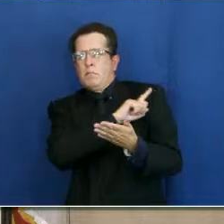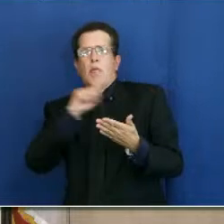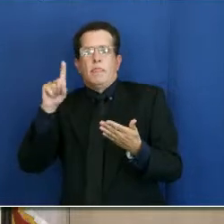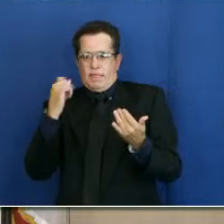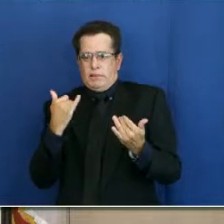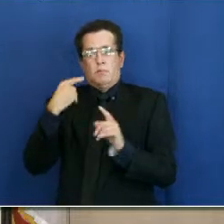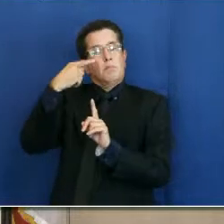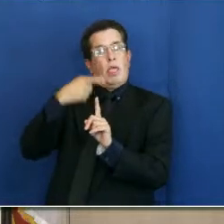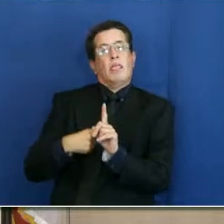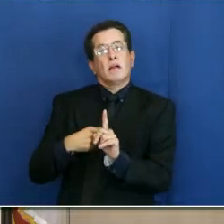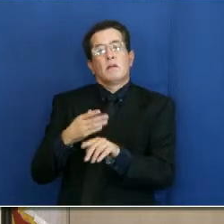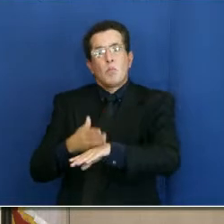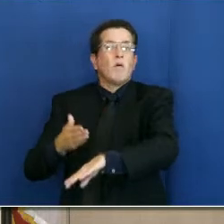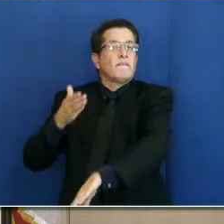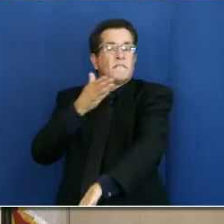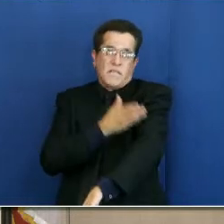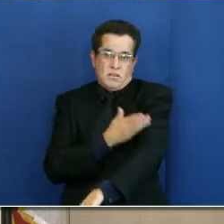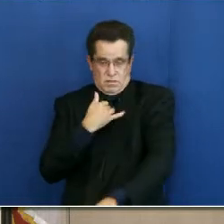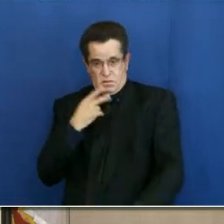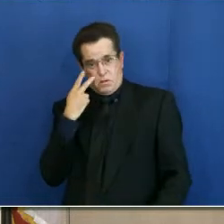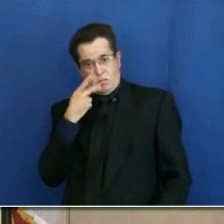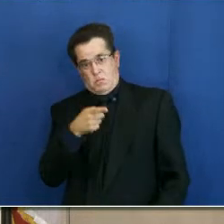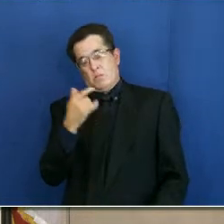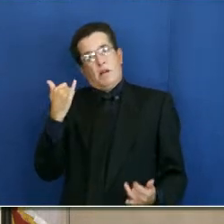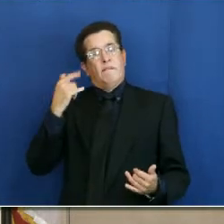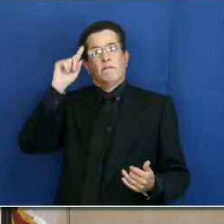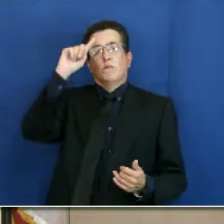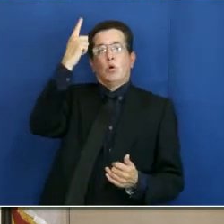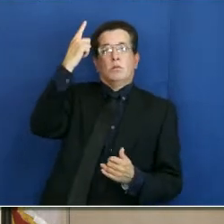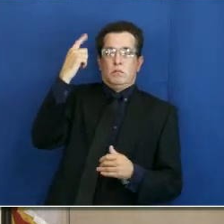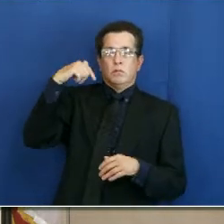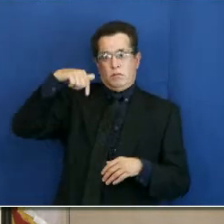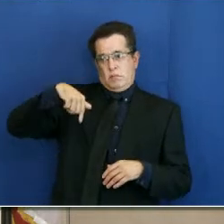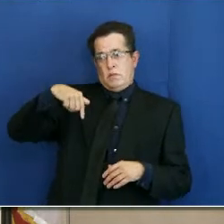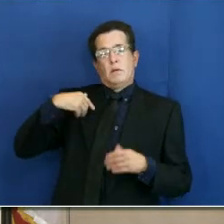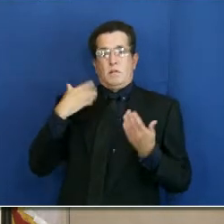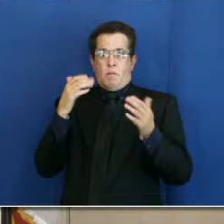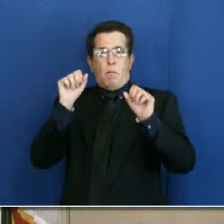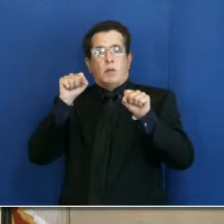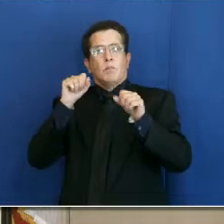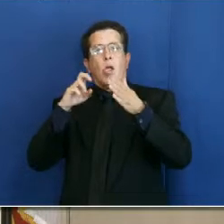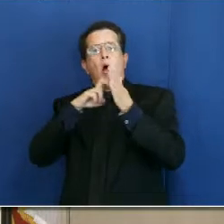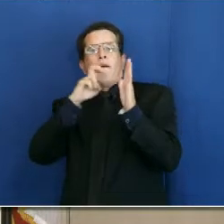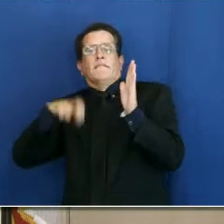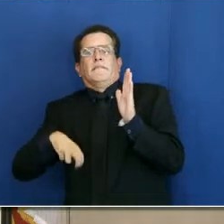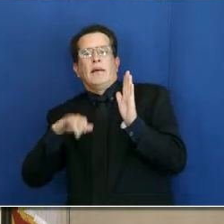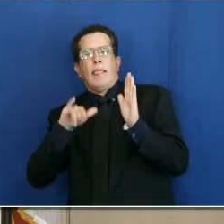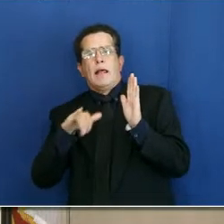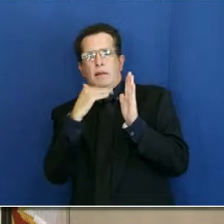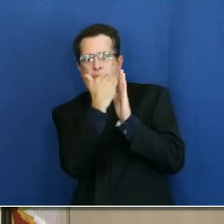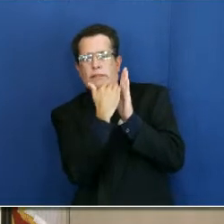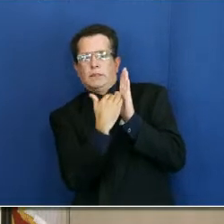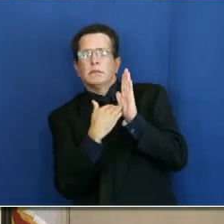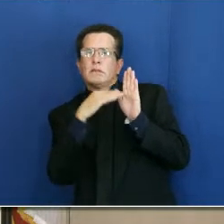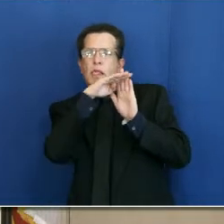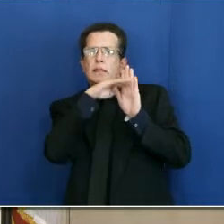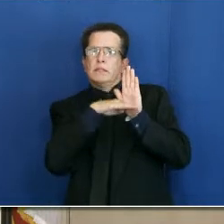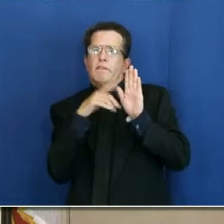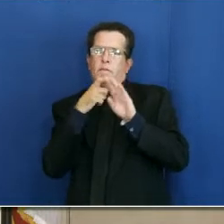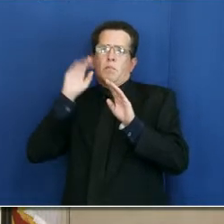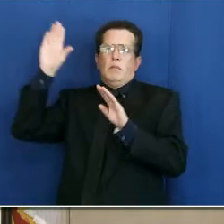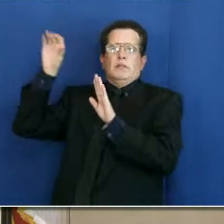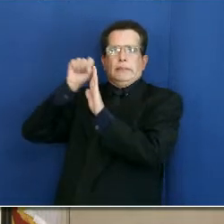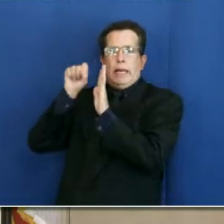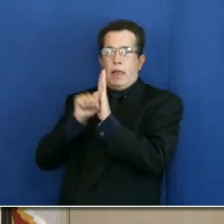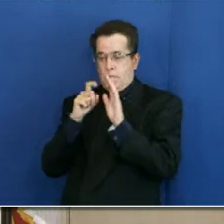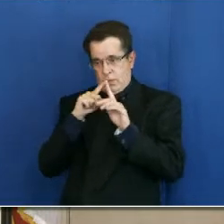do incredibly well. I believe we're one of the first counties that potentially could come off tomorrow. Again, we have to see what tomorrow's numbers bring. But